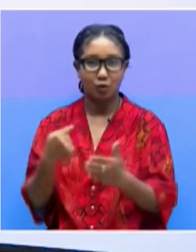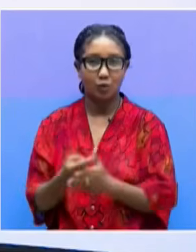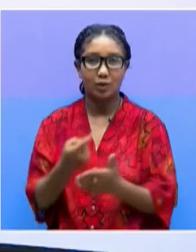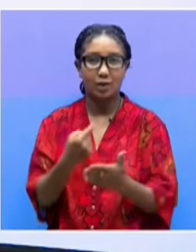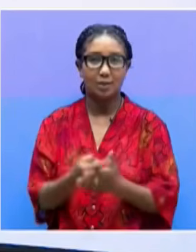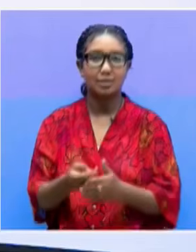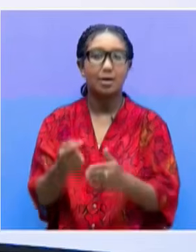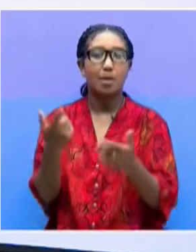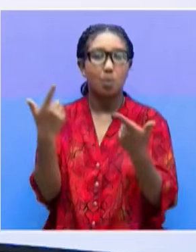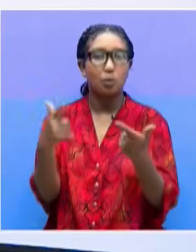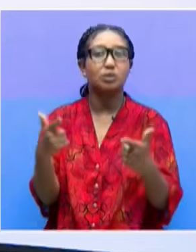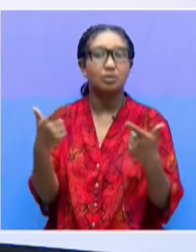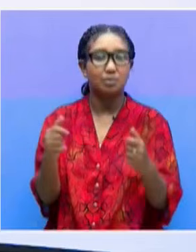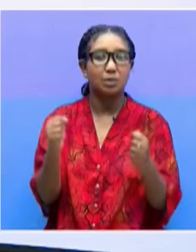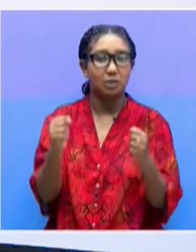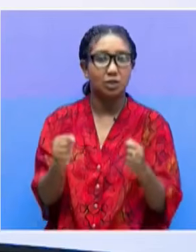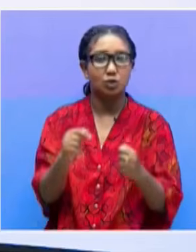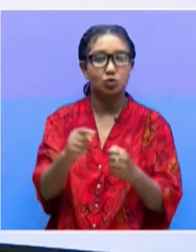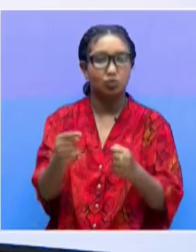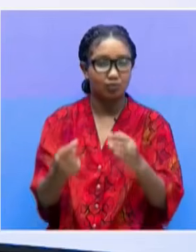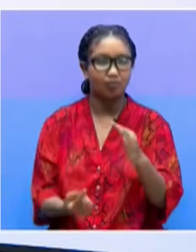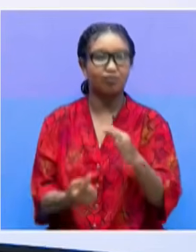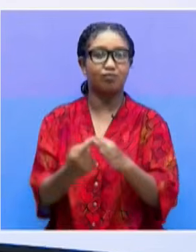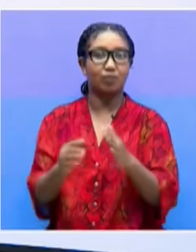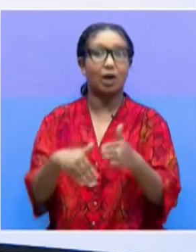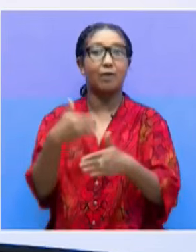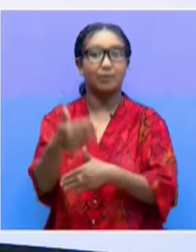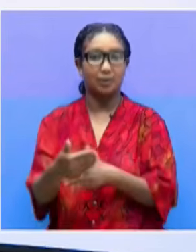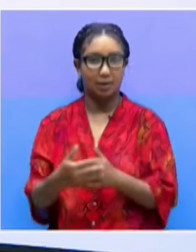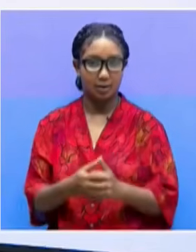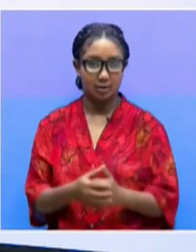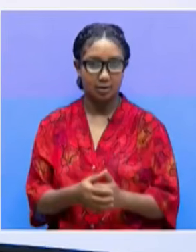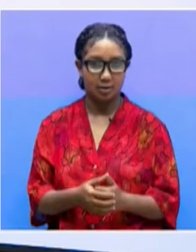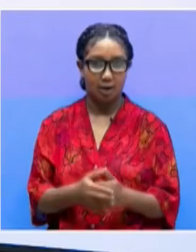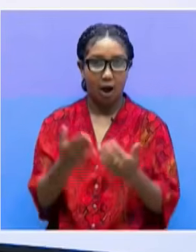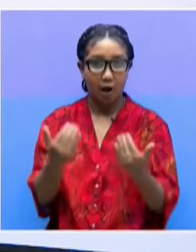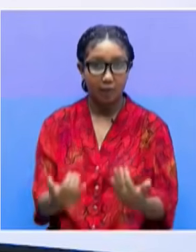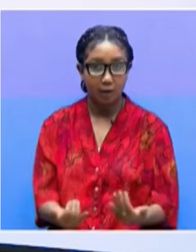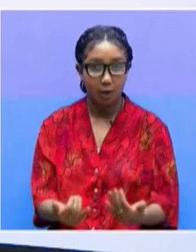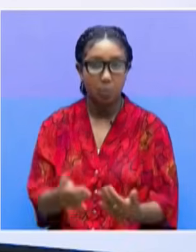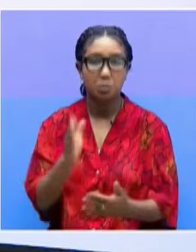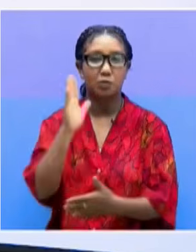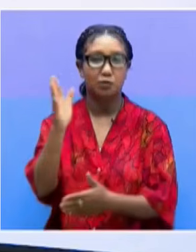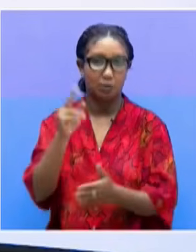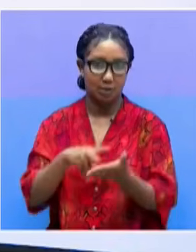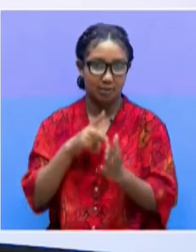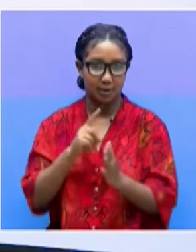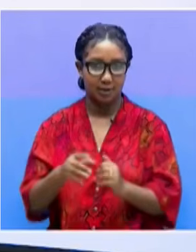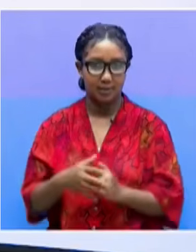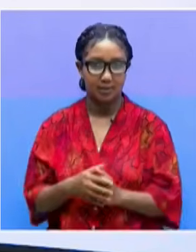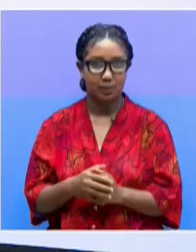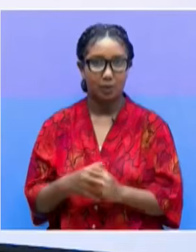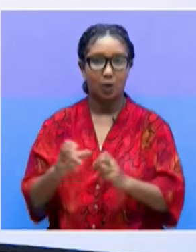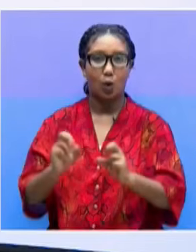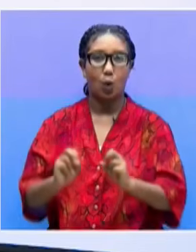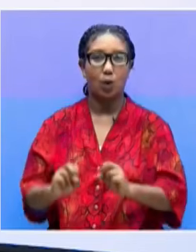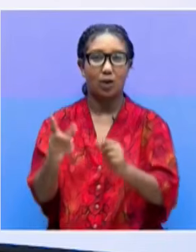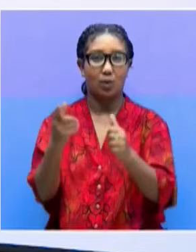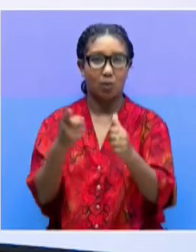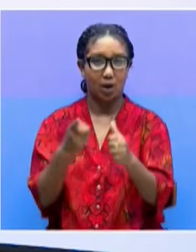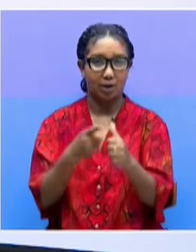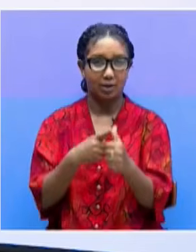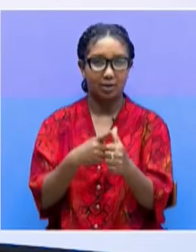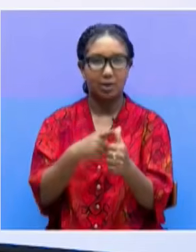is a possibility for your result to happen after now. After now means what? Future, yes? Okay, one. You